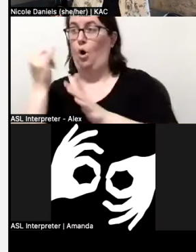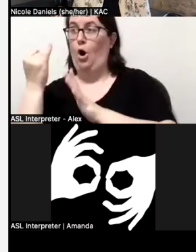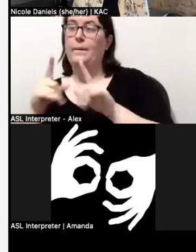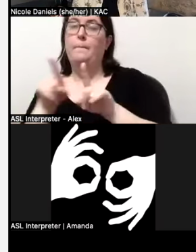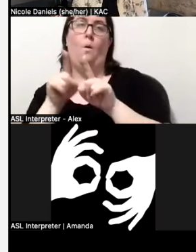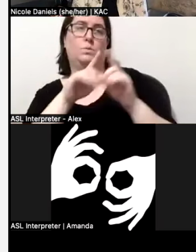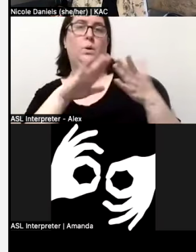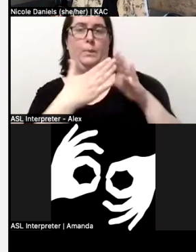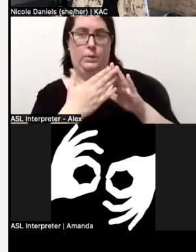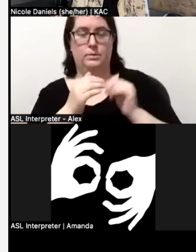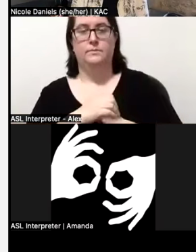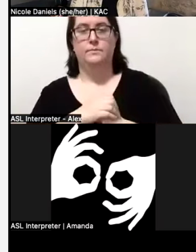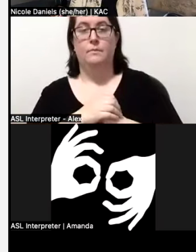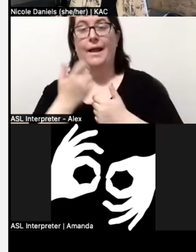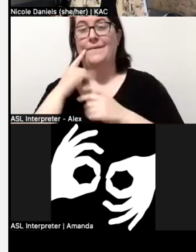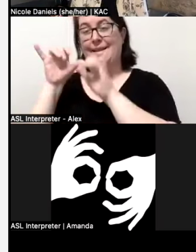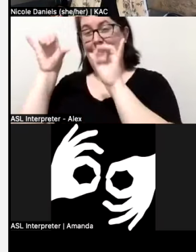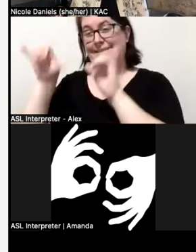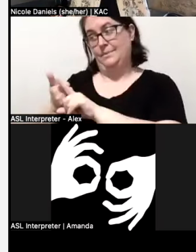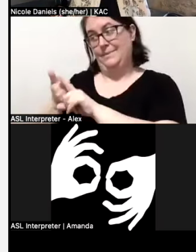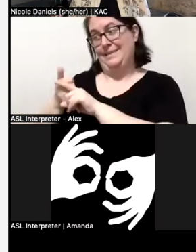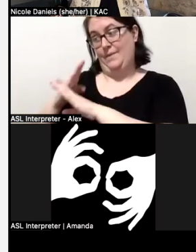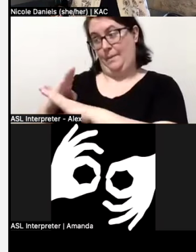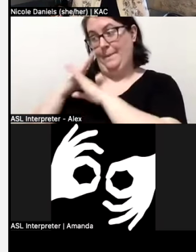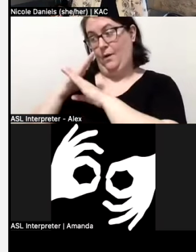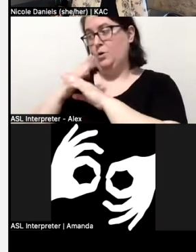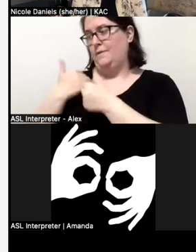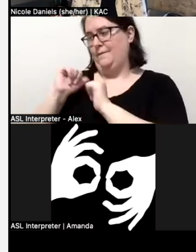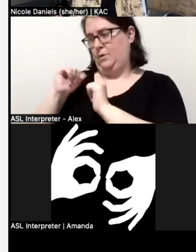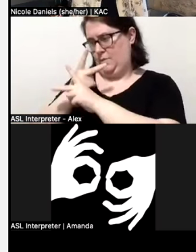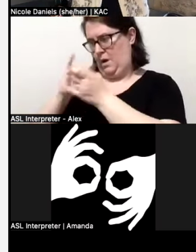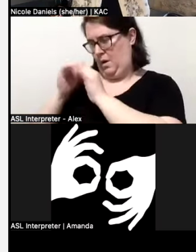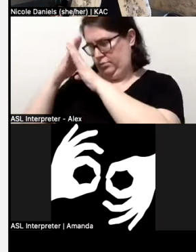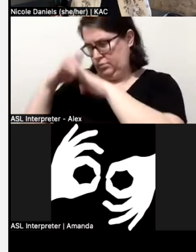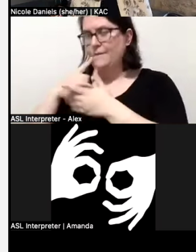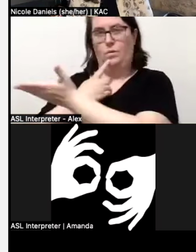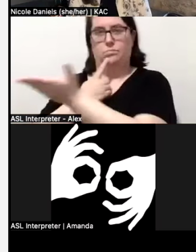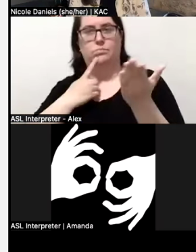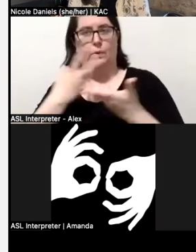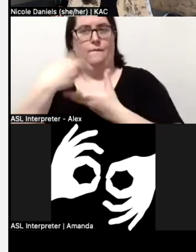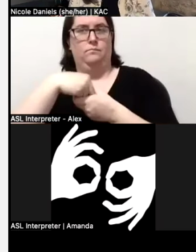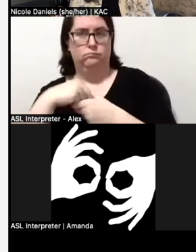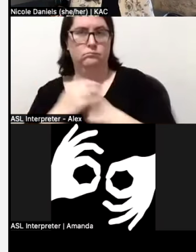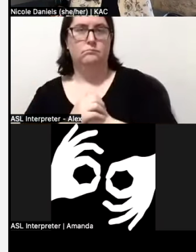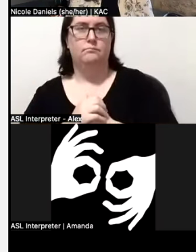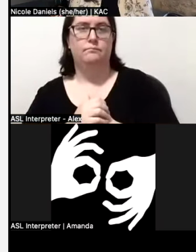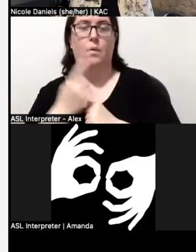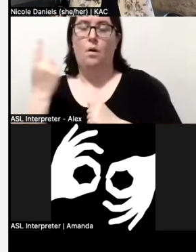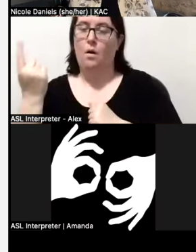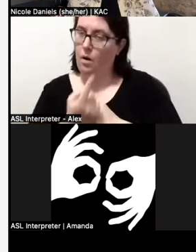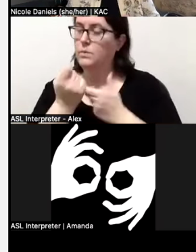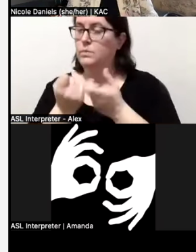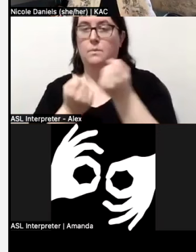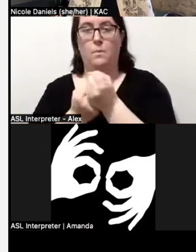then address systemic barriers to ensure all residents can engage in meaningful artistic experiences. As always, we want to support